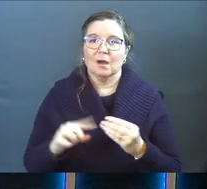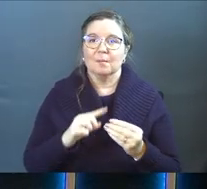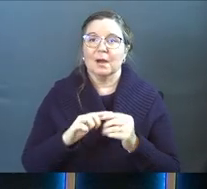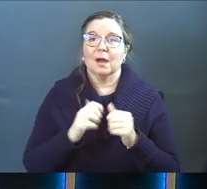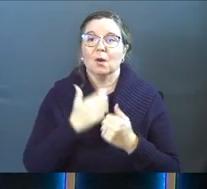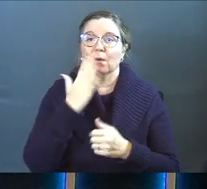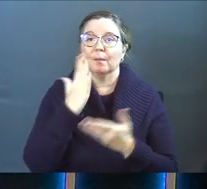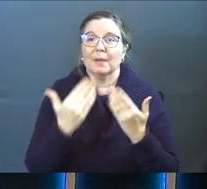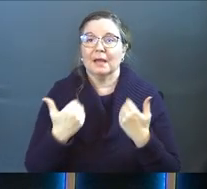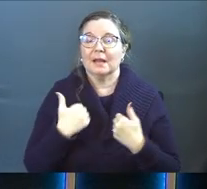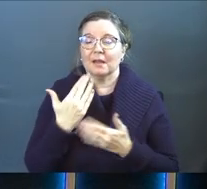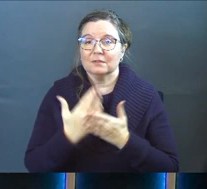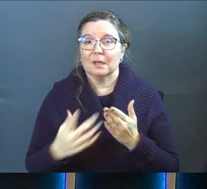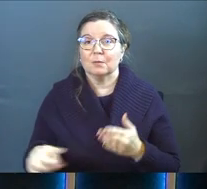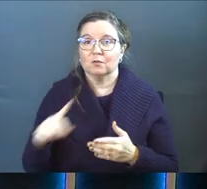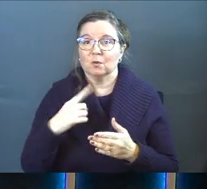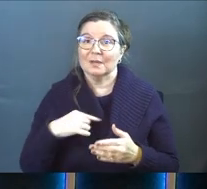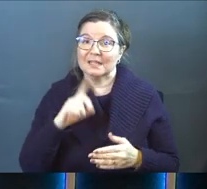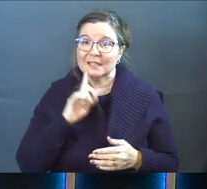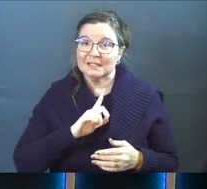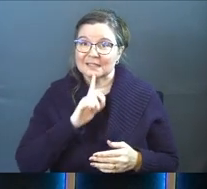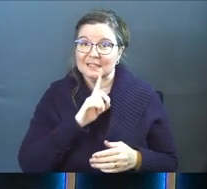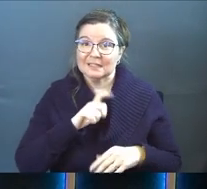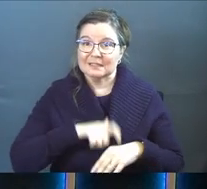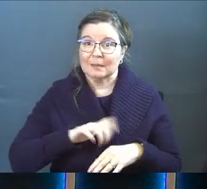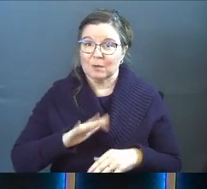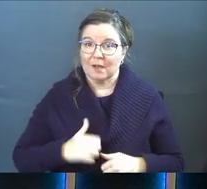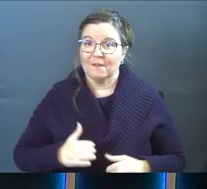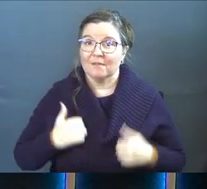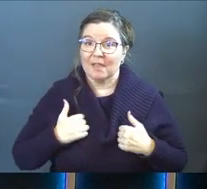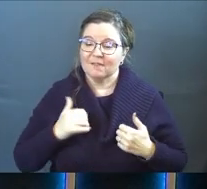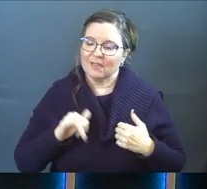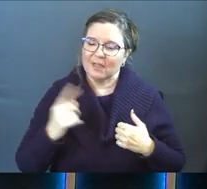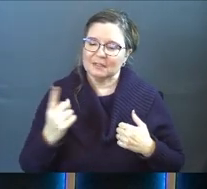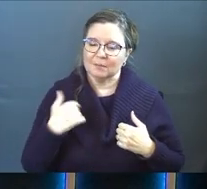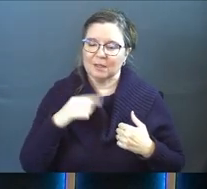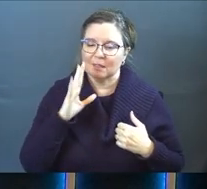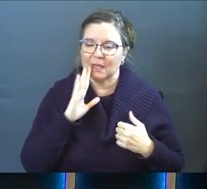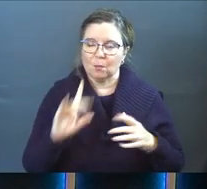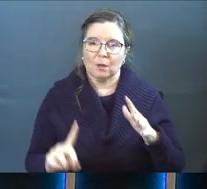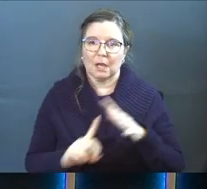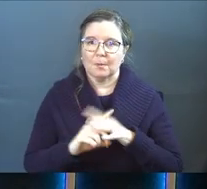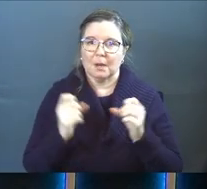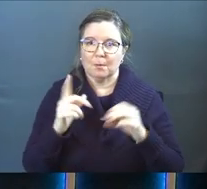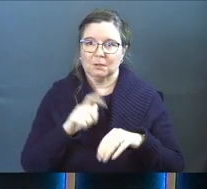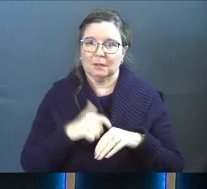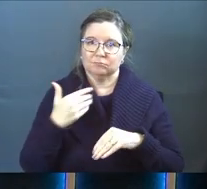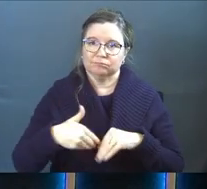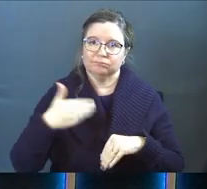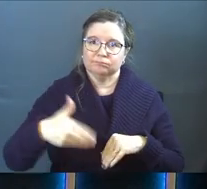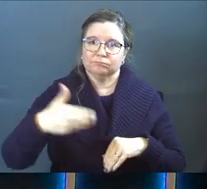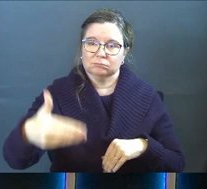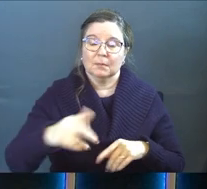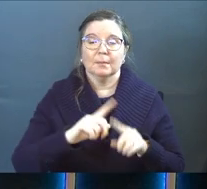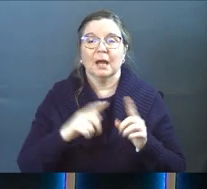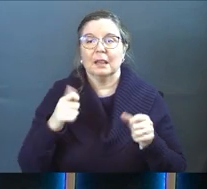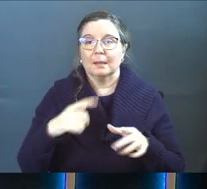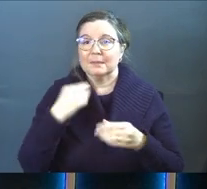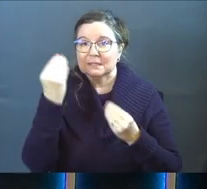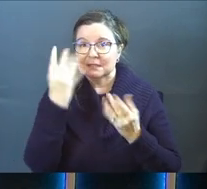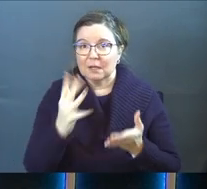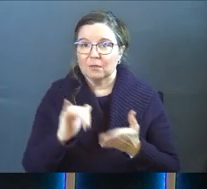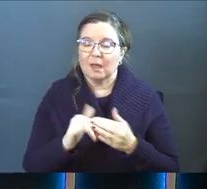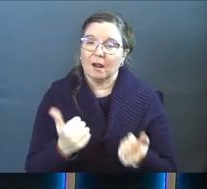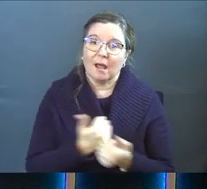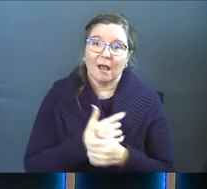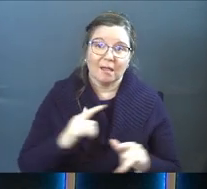about how God might have some of you in a single season of life, and that's something that's going to come up multiple times during this series. But let me just tell